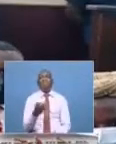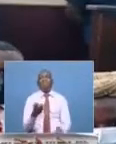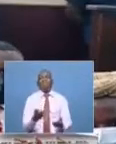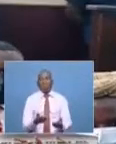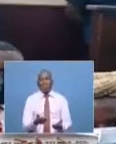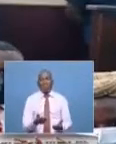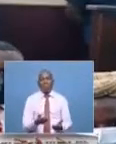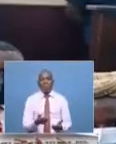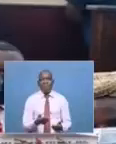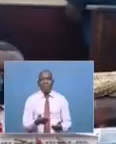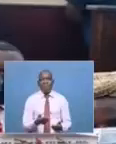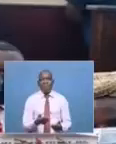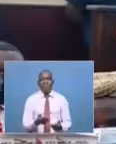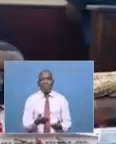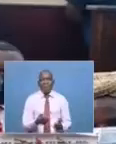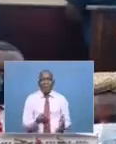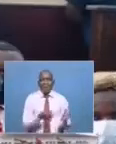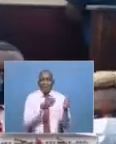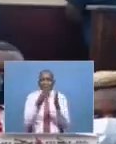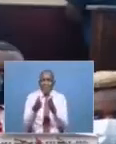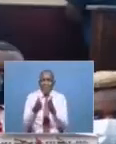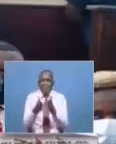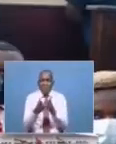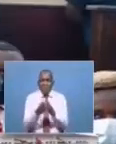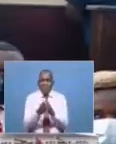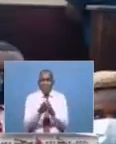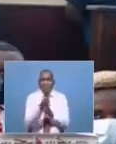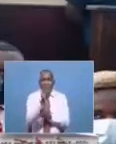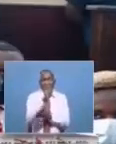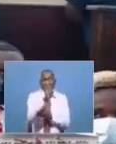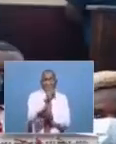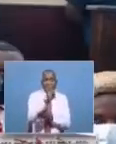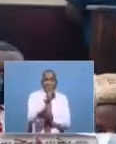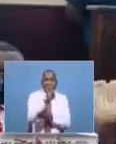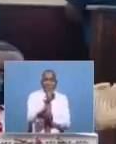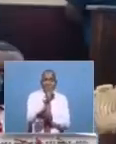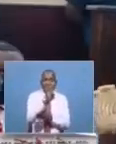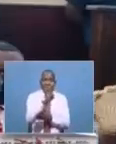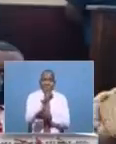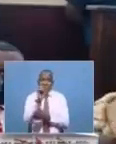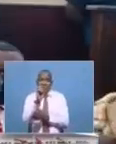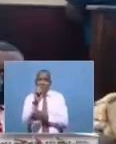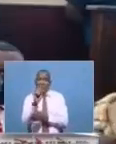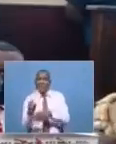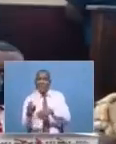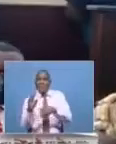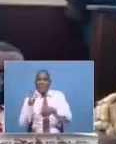deal with grounds D and E before I finally deal with ground C.